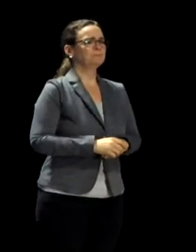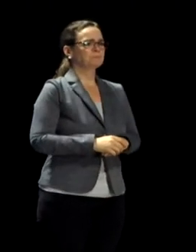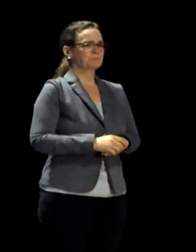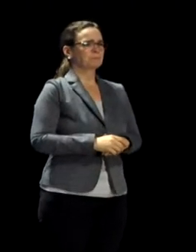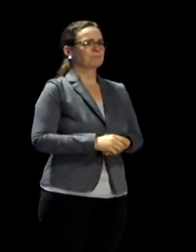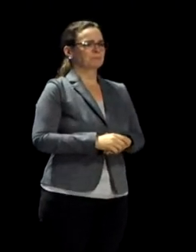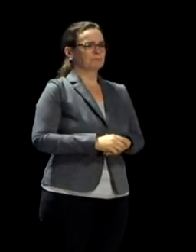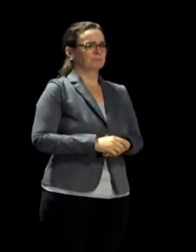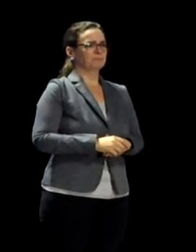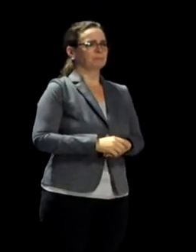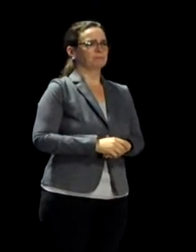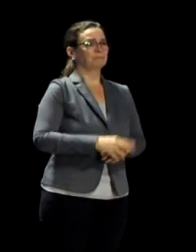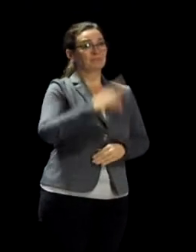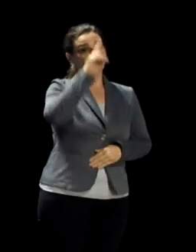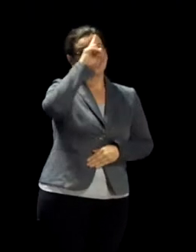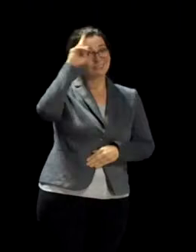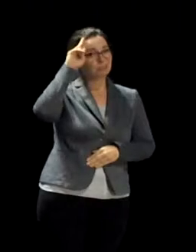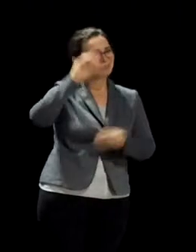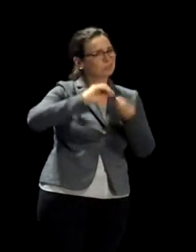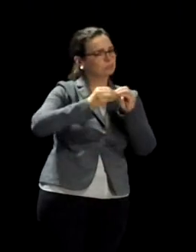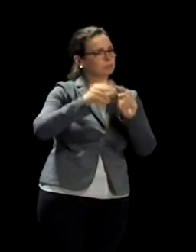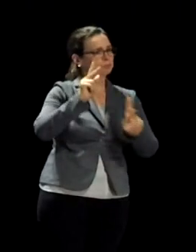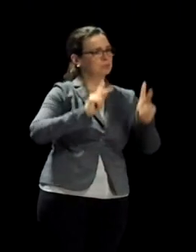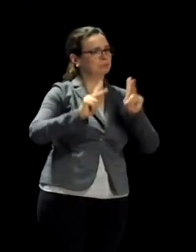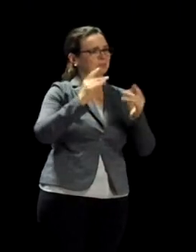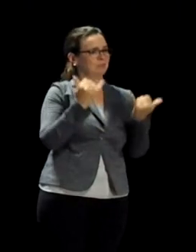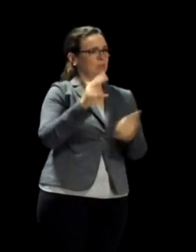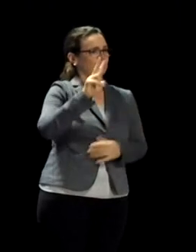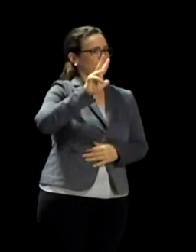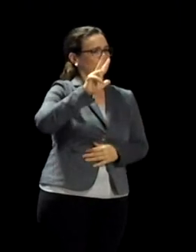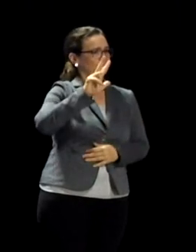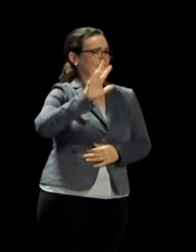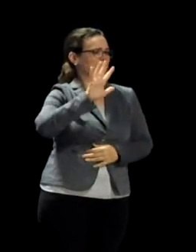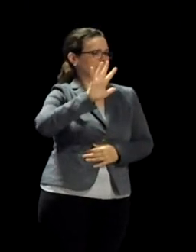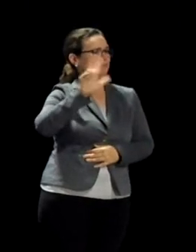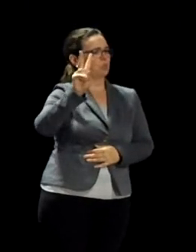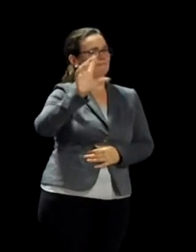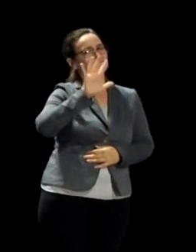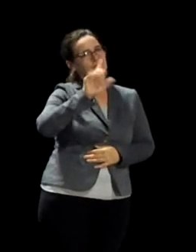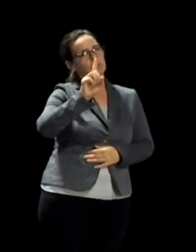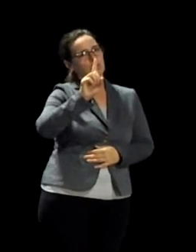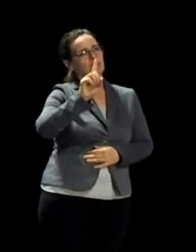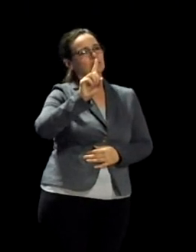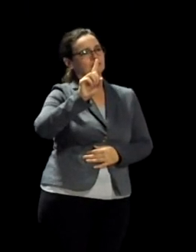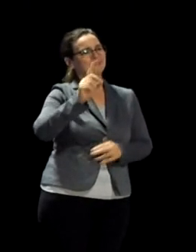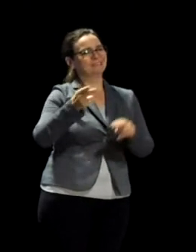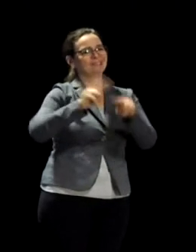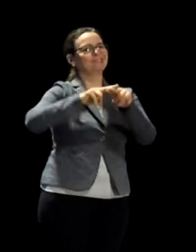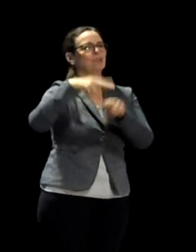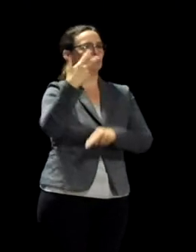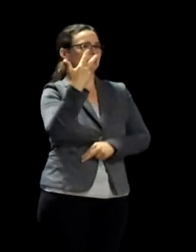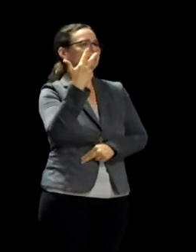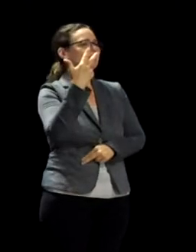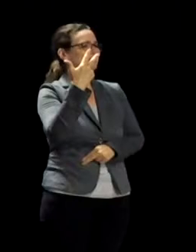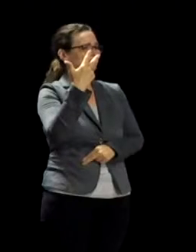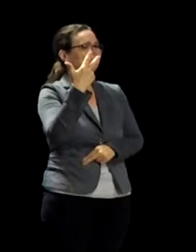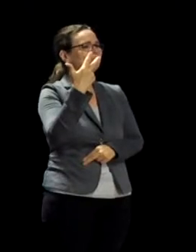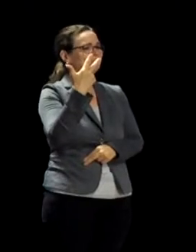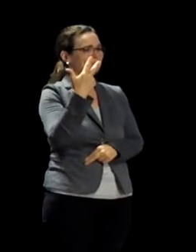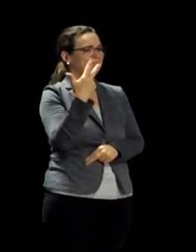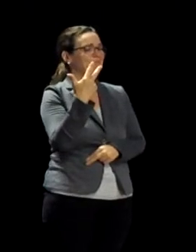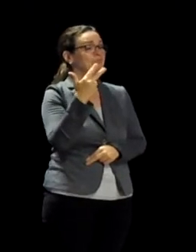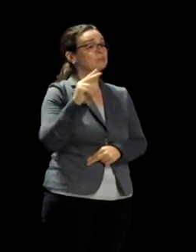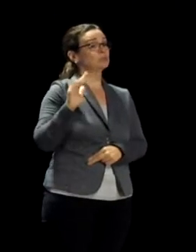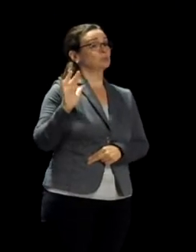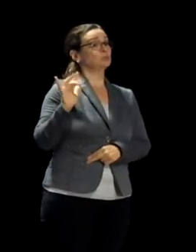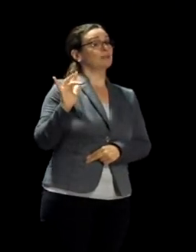details here so hopefully everybody understands. 51 individuals in the hospital. Of these, 25 individuals are